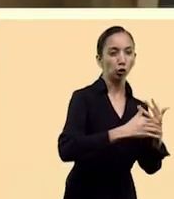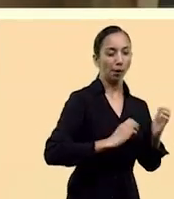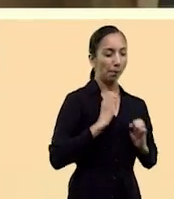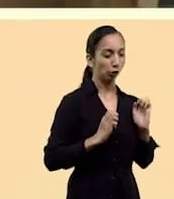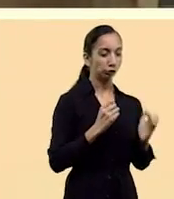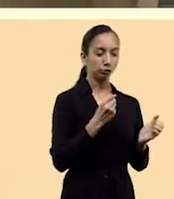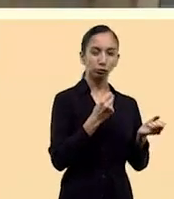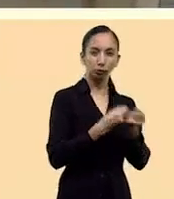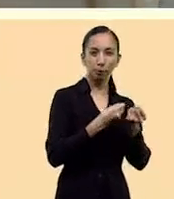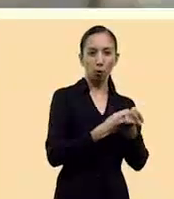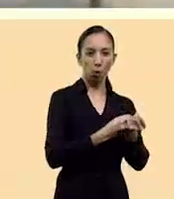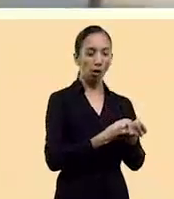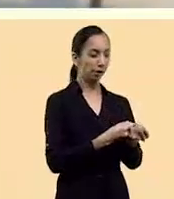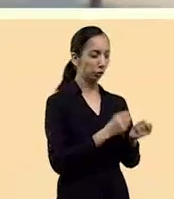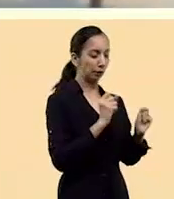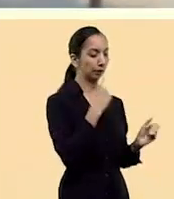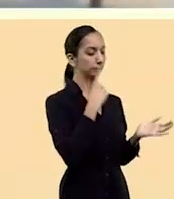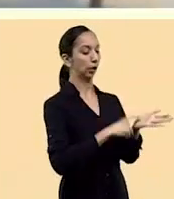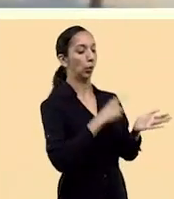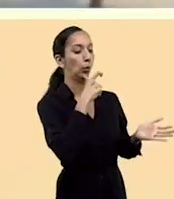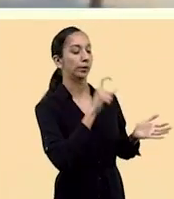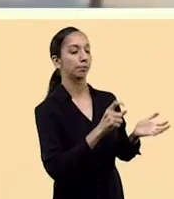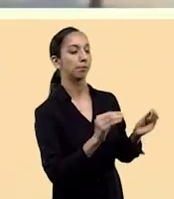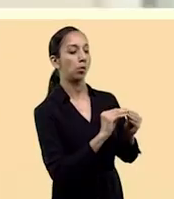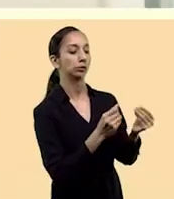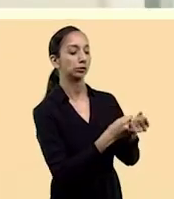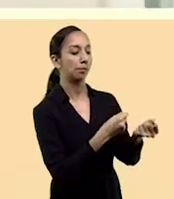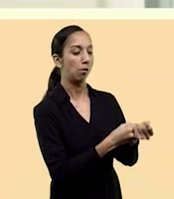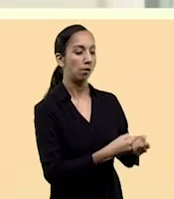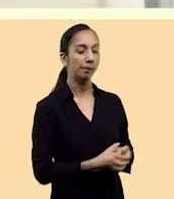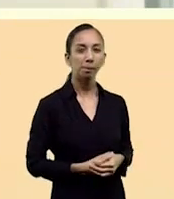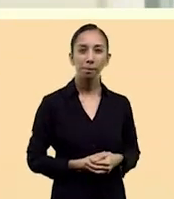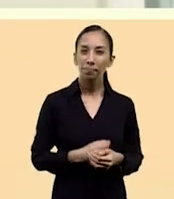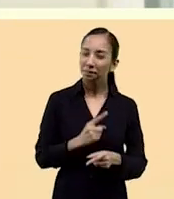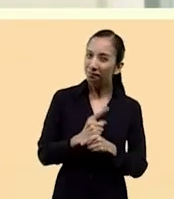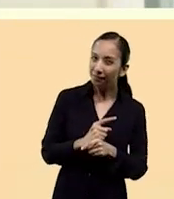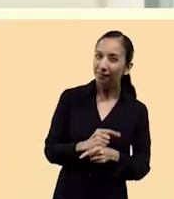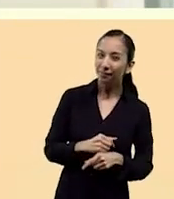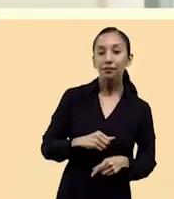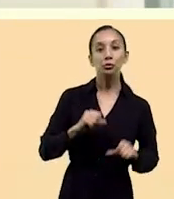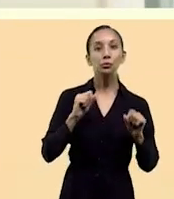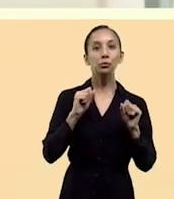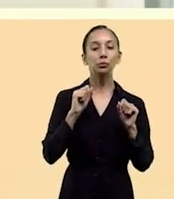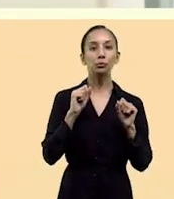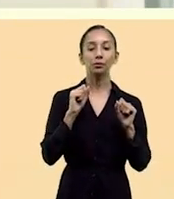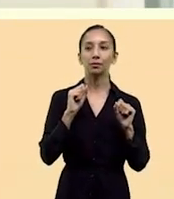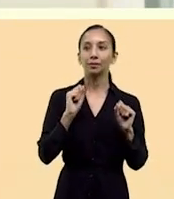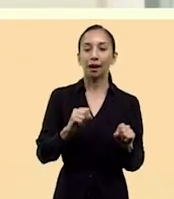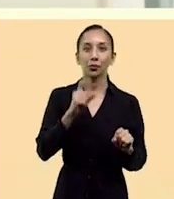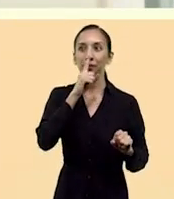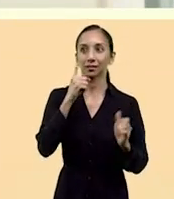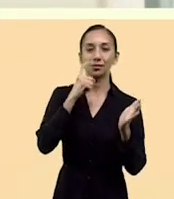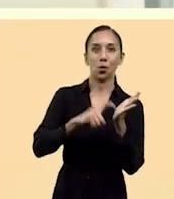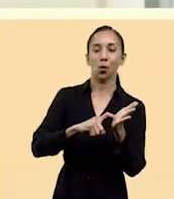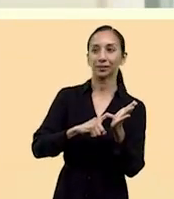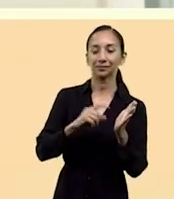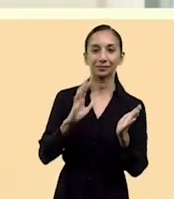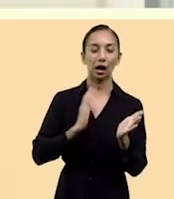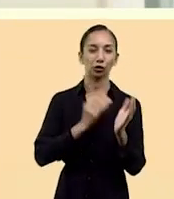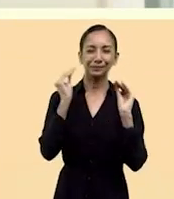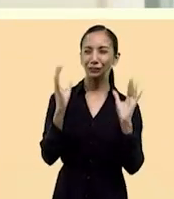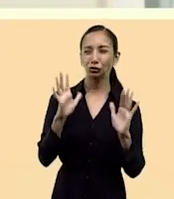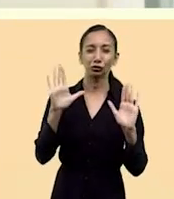you can sense a child in need. So you can hear just how amazing our teachers are. And this is just an